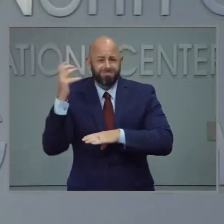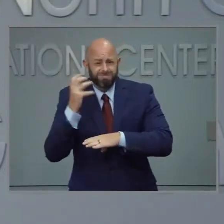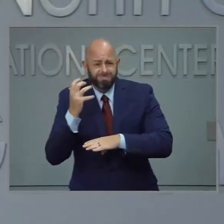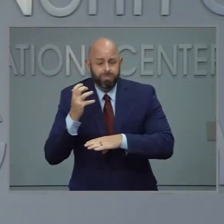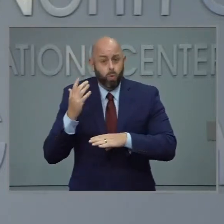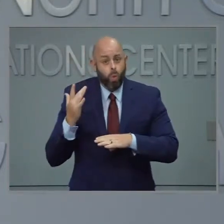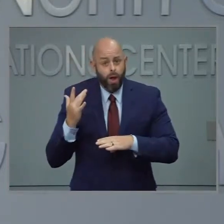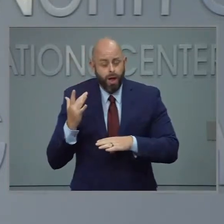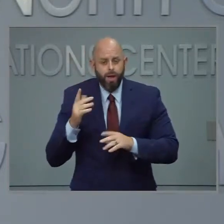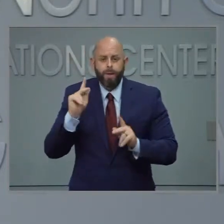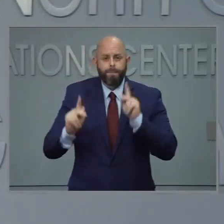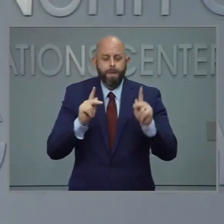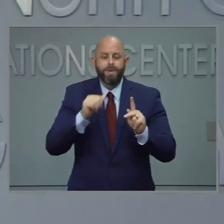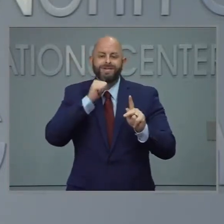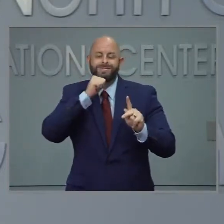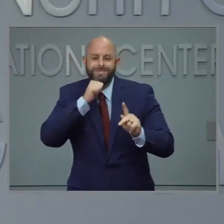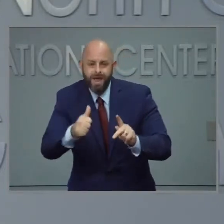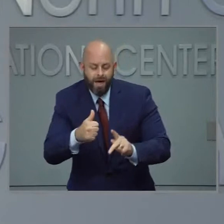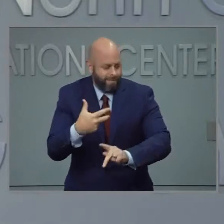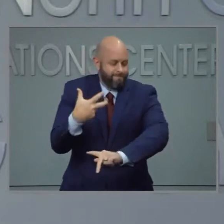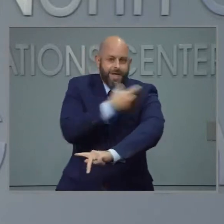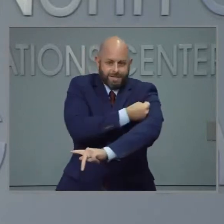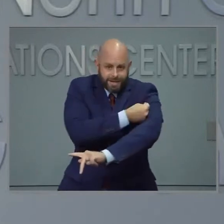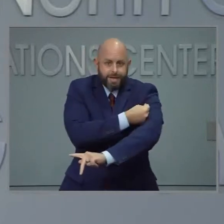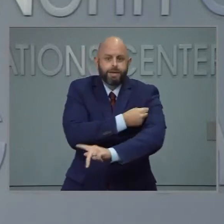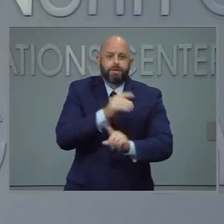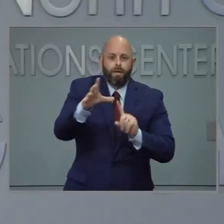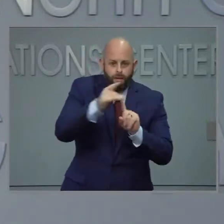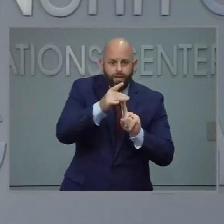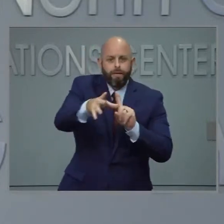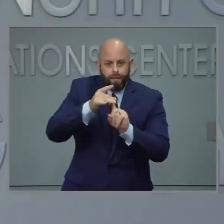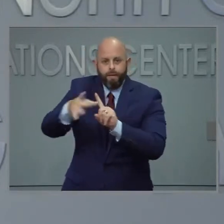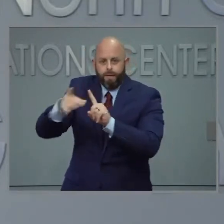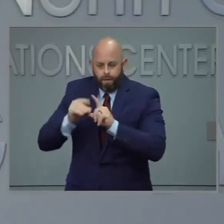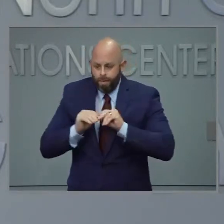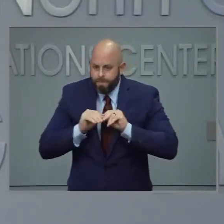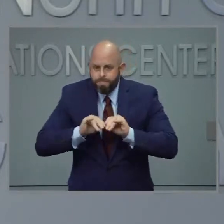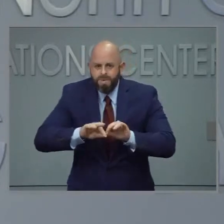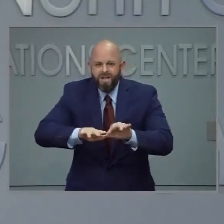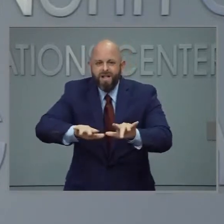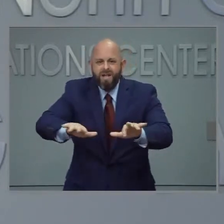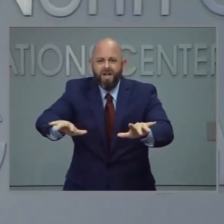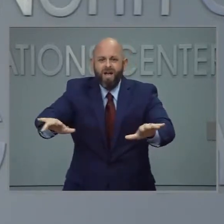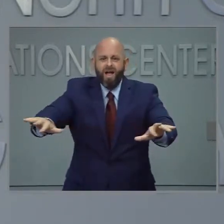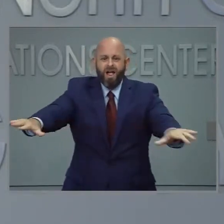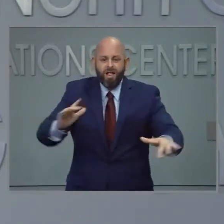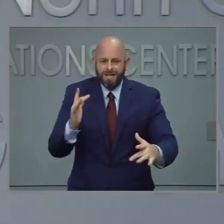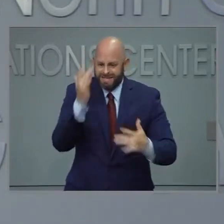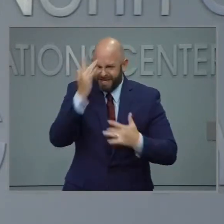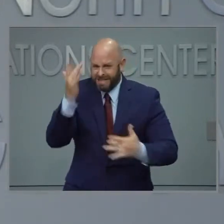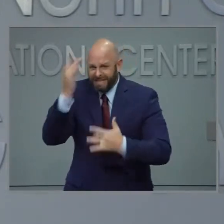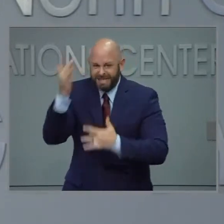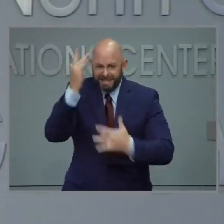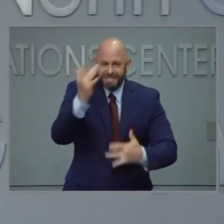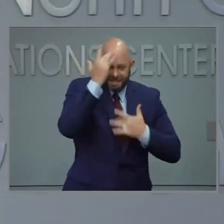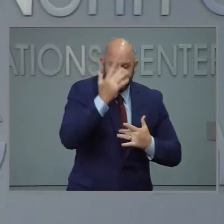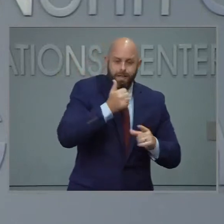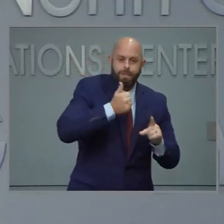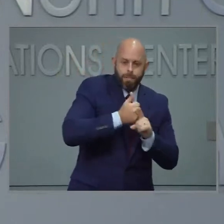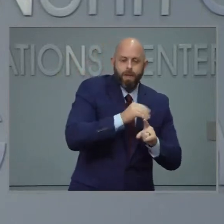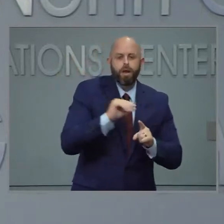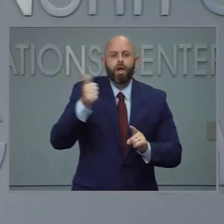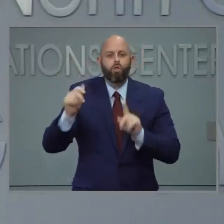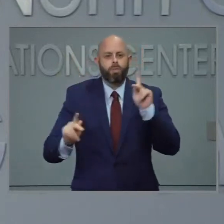Unvaccinated people are driving this resurgence and getting themselves and other people sick. People who